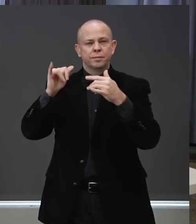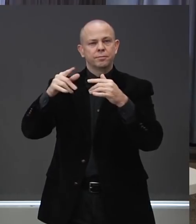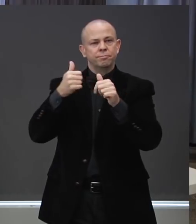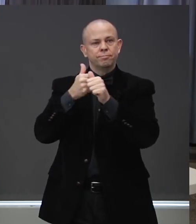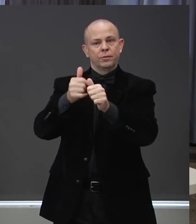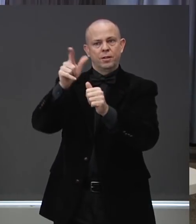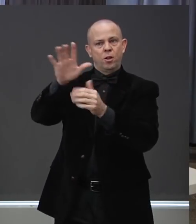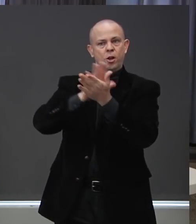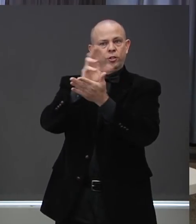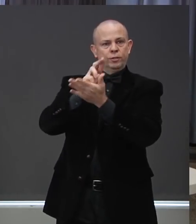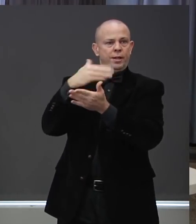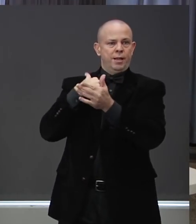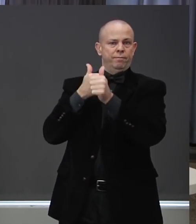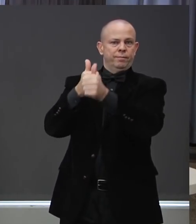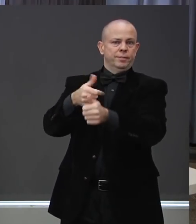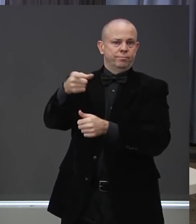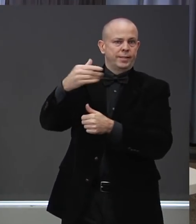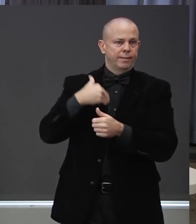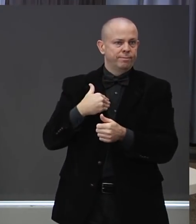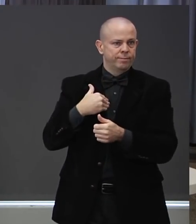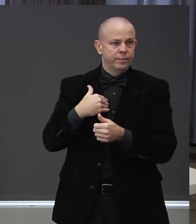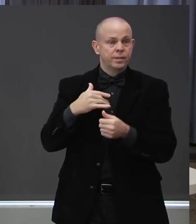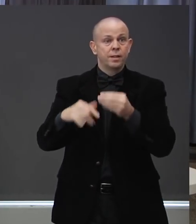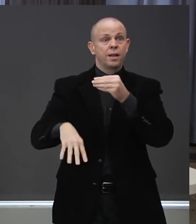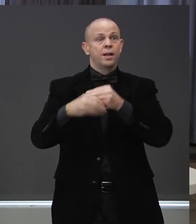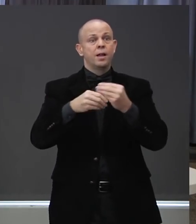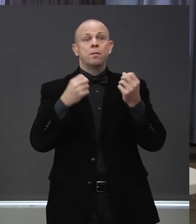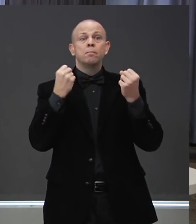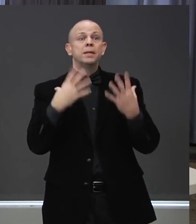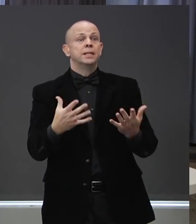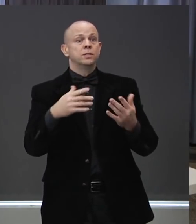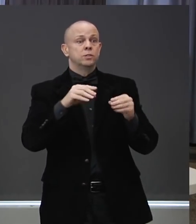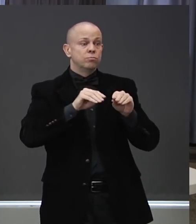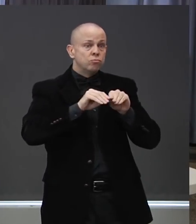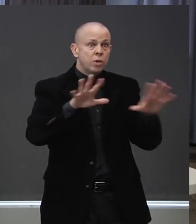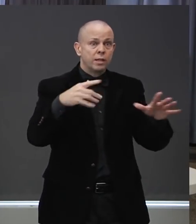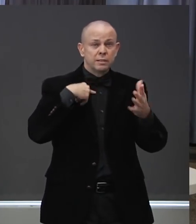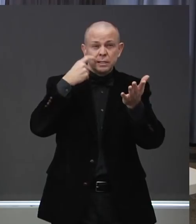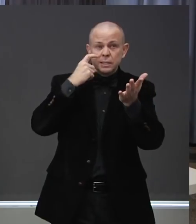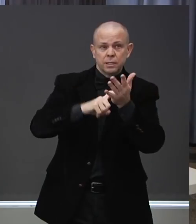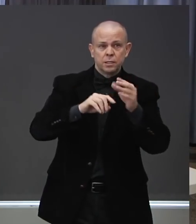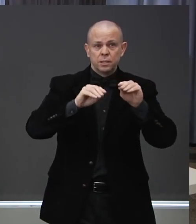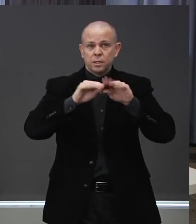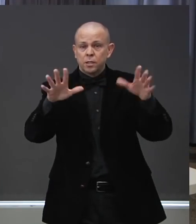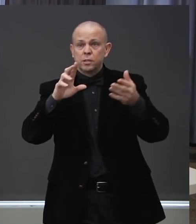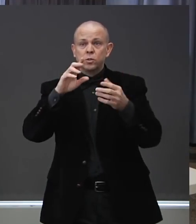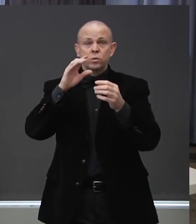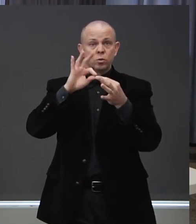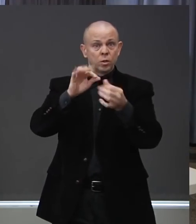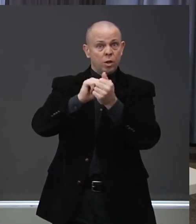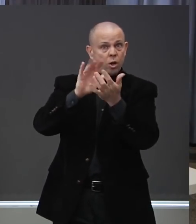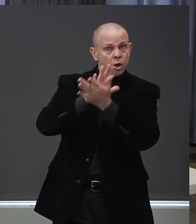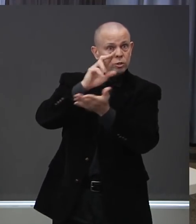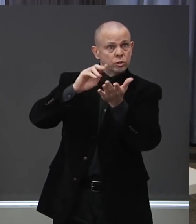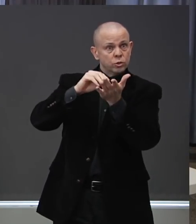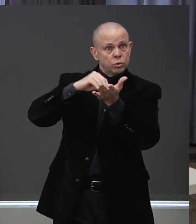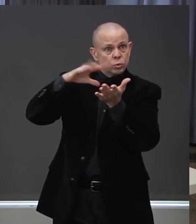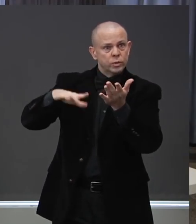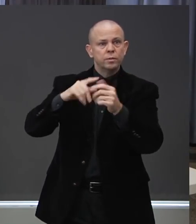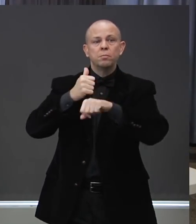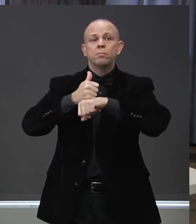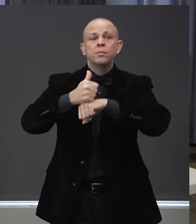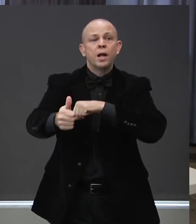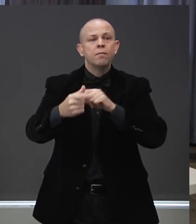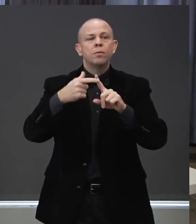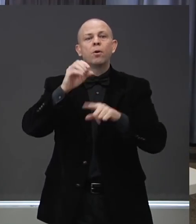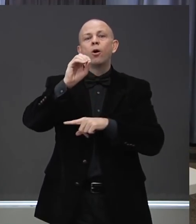And I would also add that most of the spread that we've seen from college students seems to be off campus, or at least